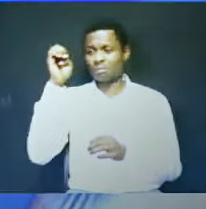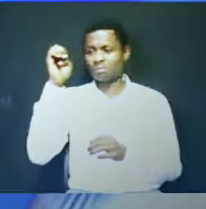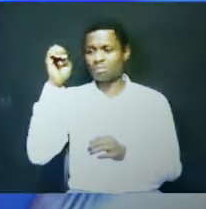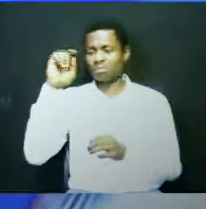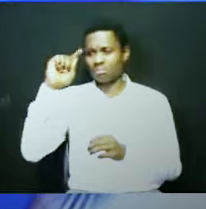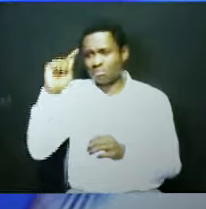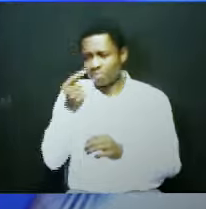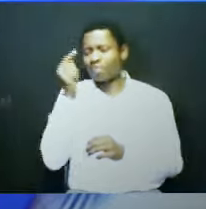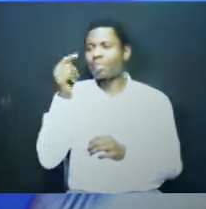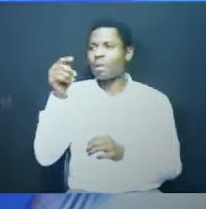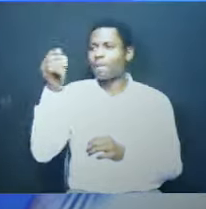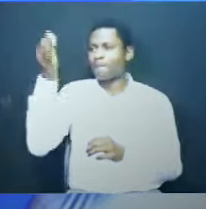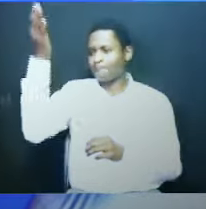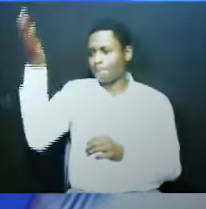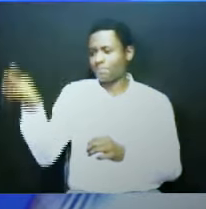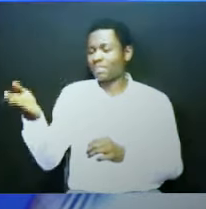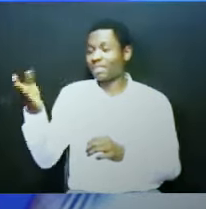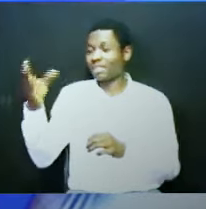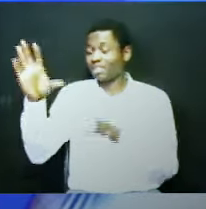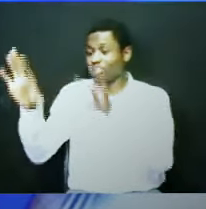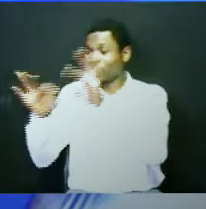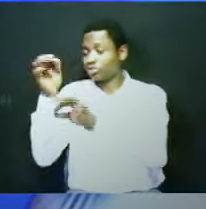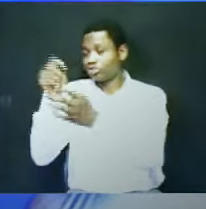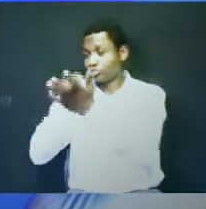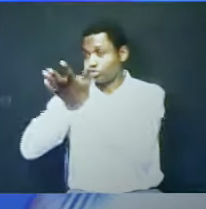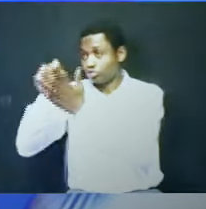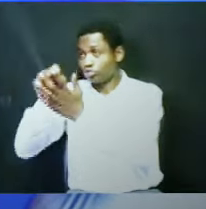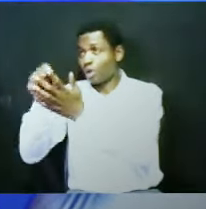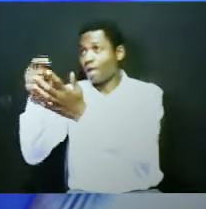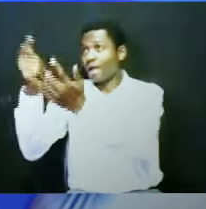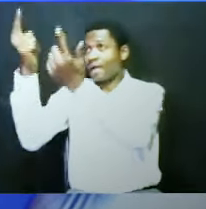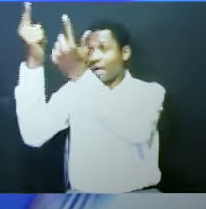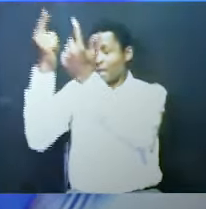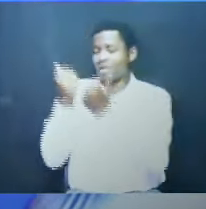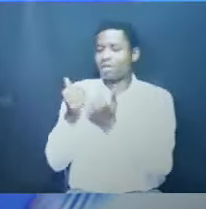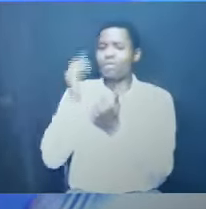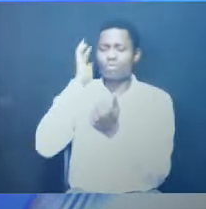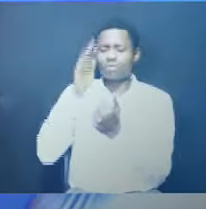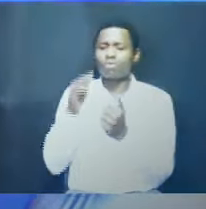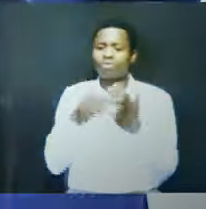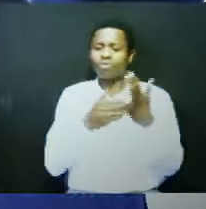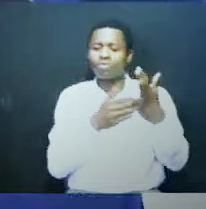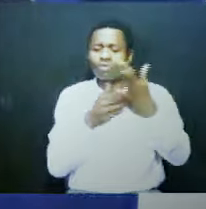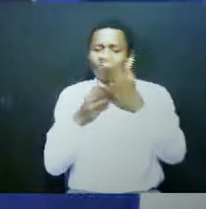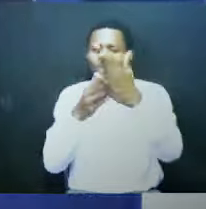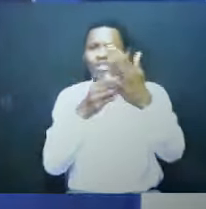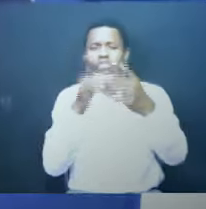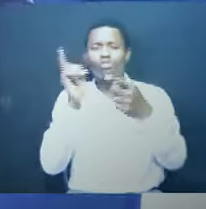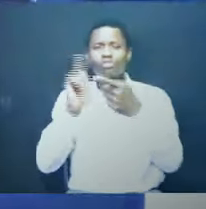the Spirit of truth comes, he will guide you into all truth.